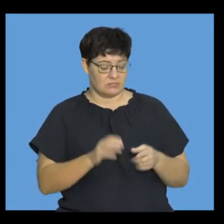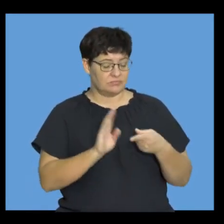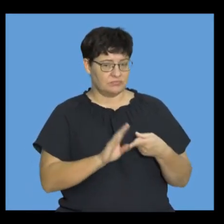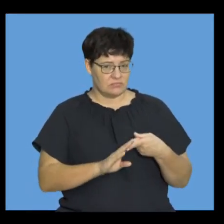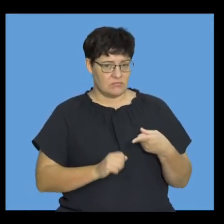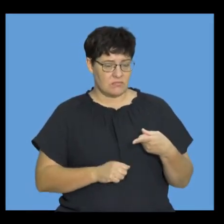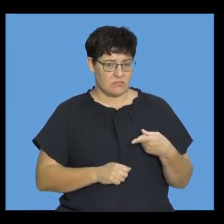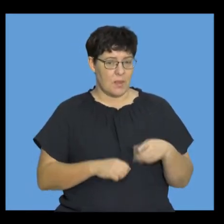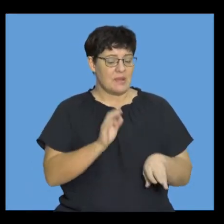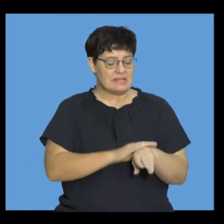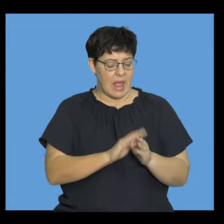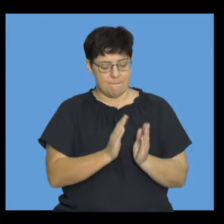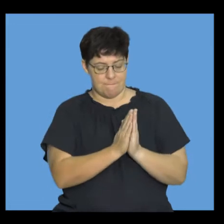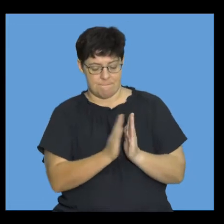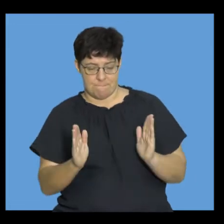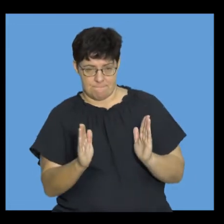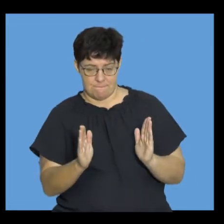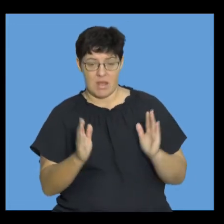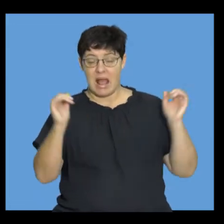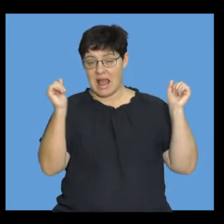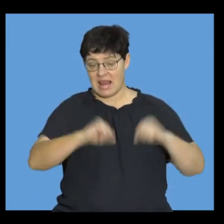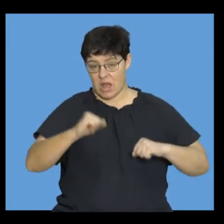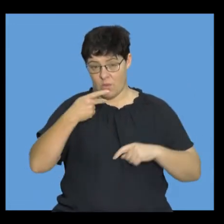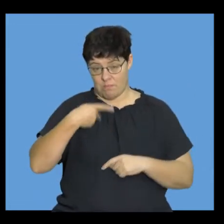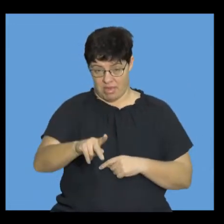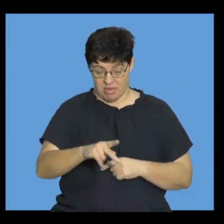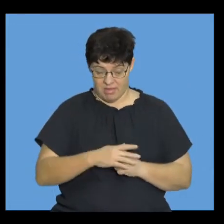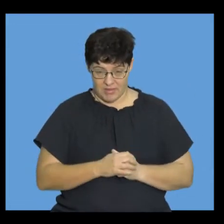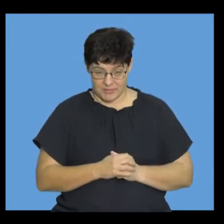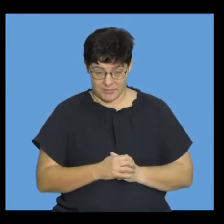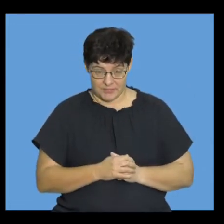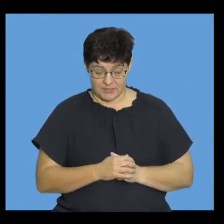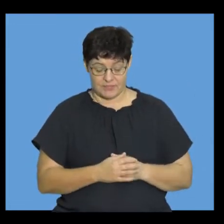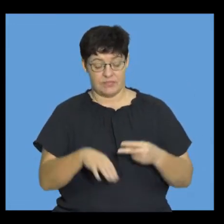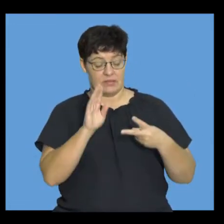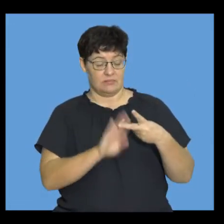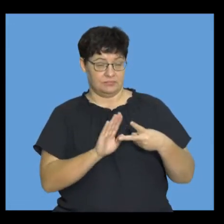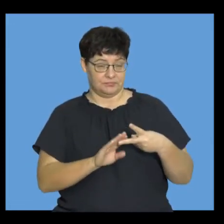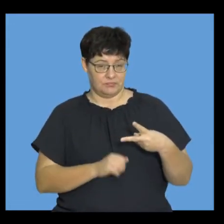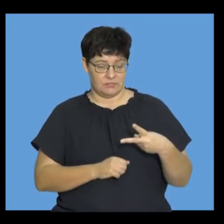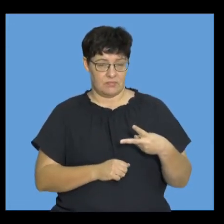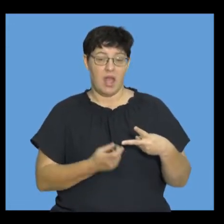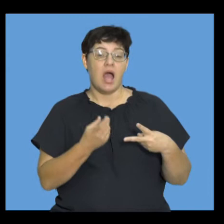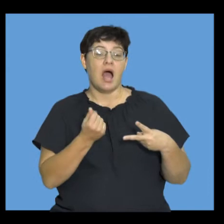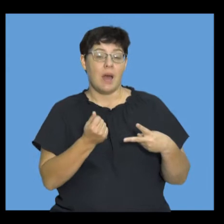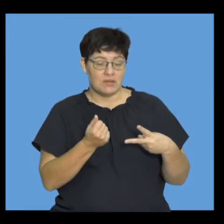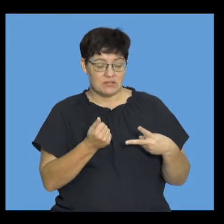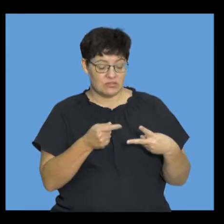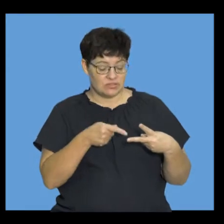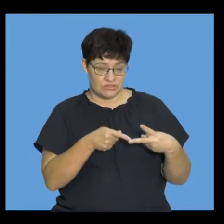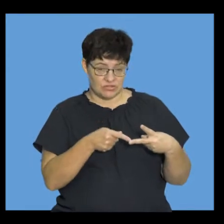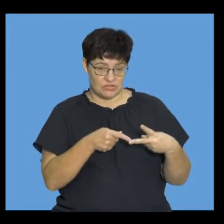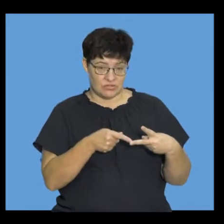how much time is allowed to pay back, and two, the amount owed to